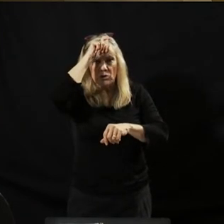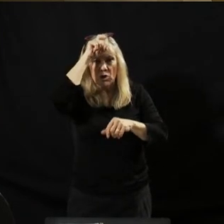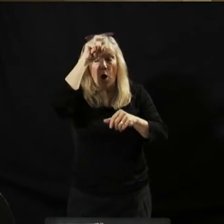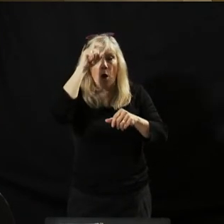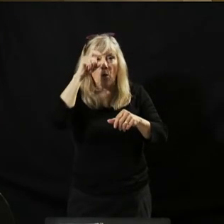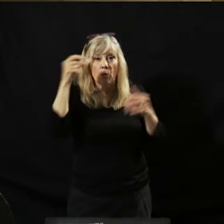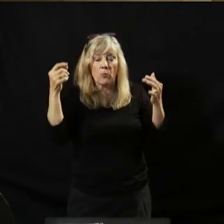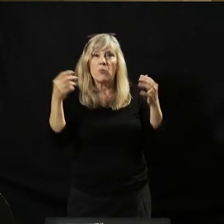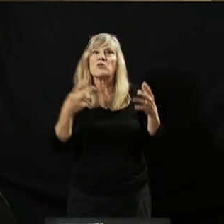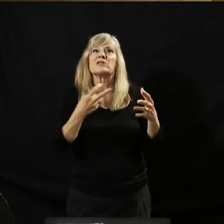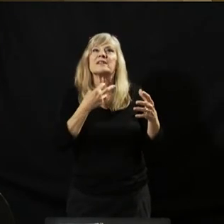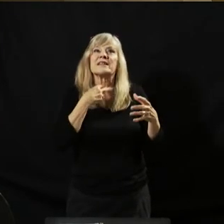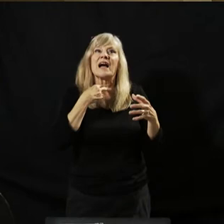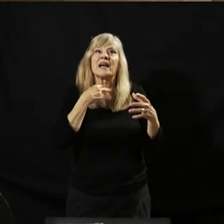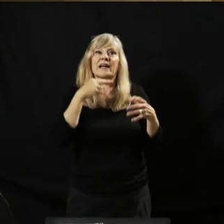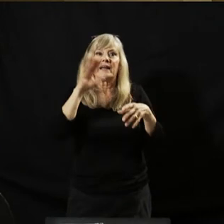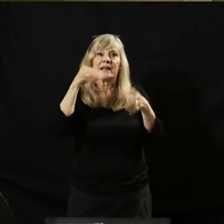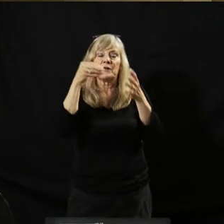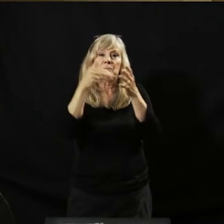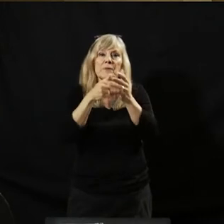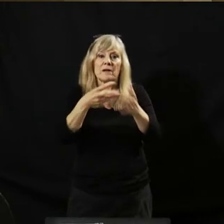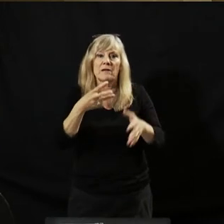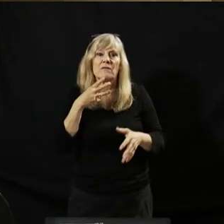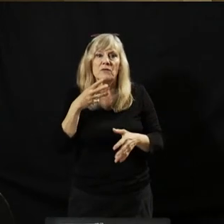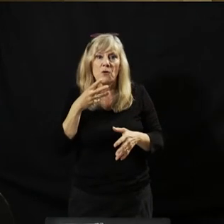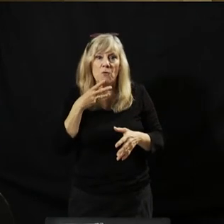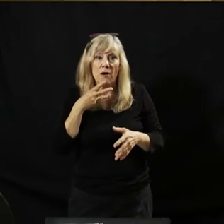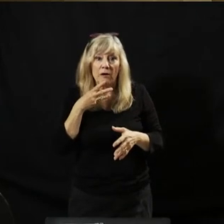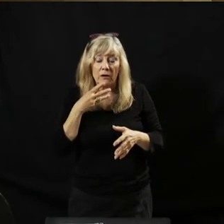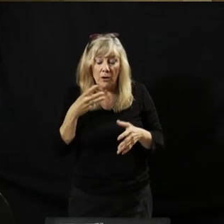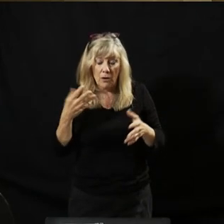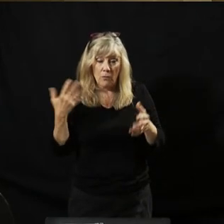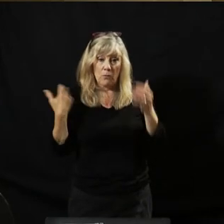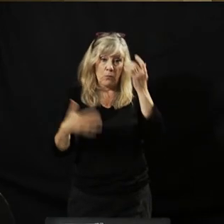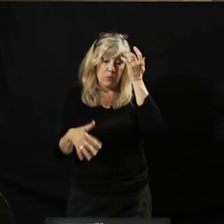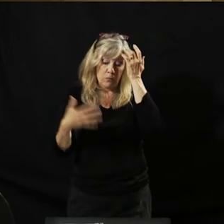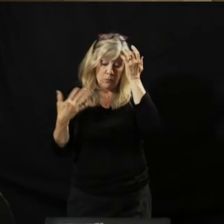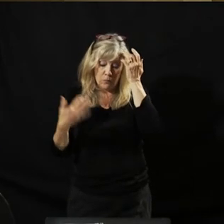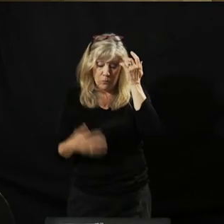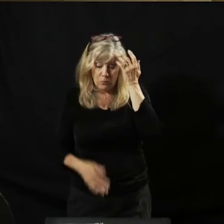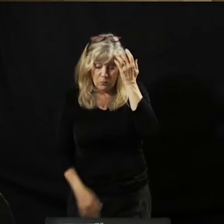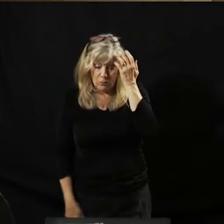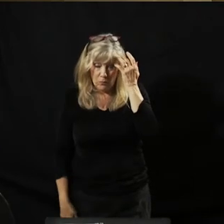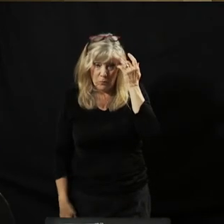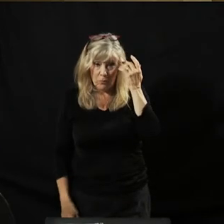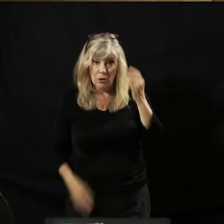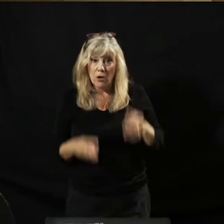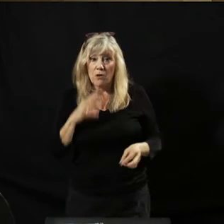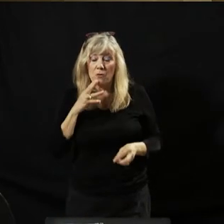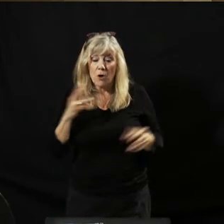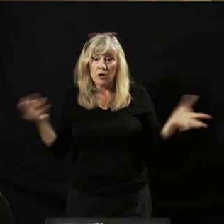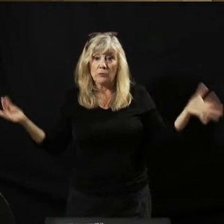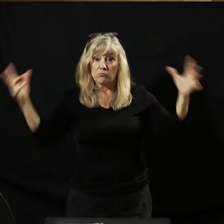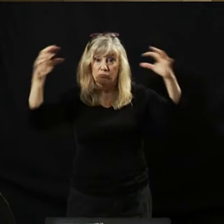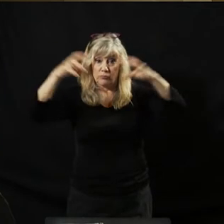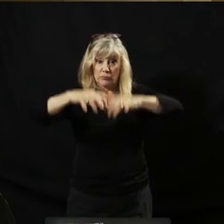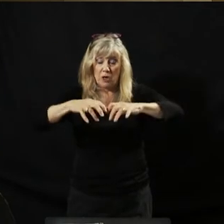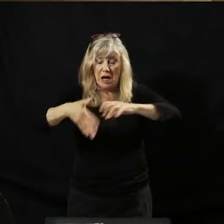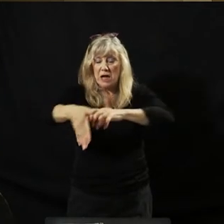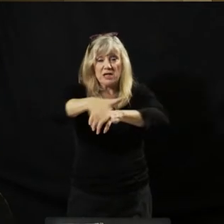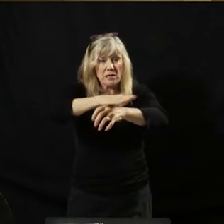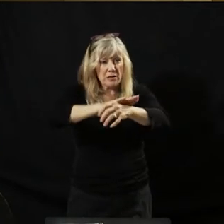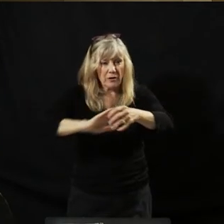sea when the Lord hurled them into its midst. As the waters flowed back, it covered